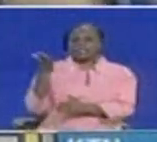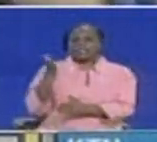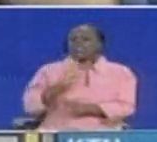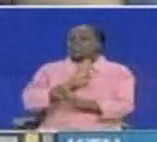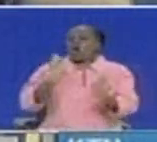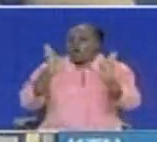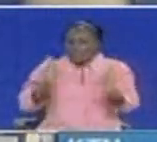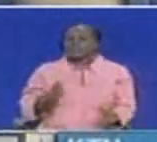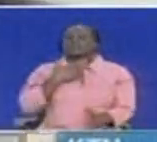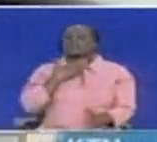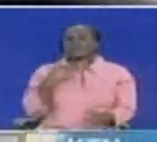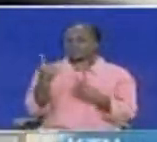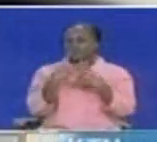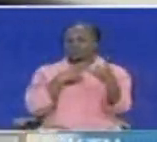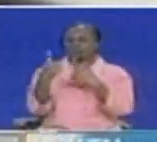one is willing to speak out.